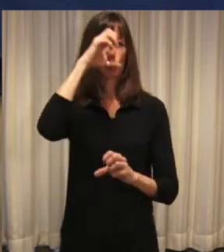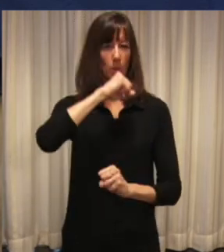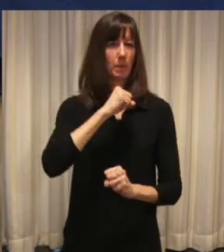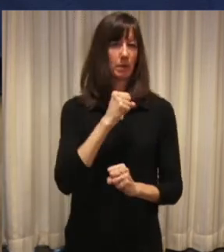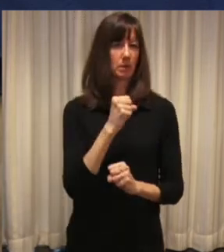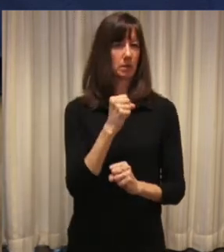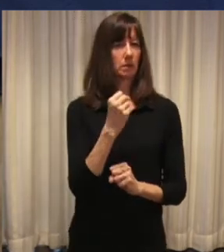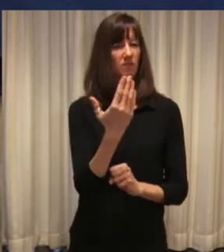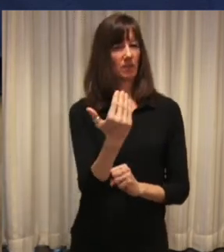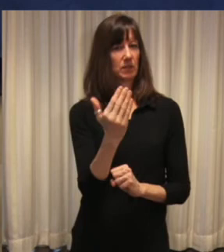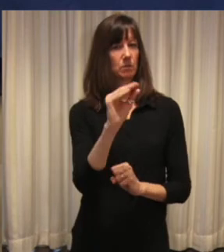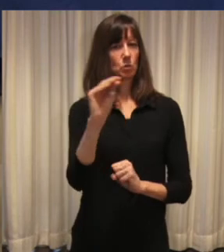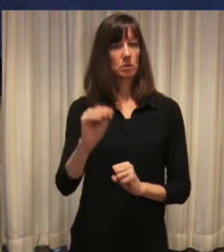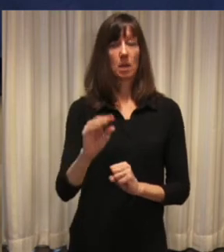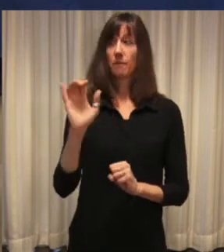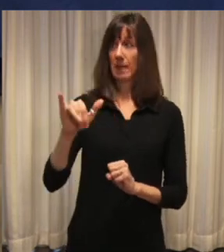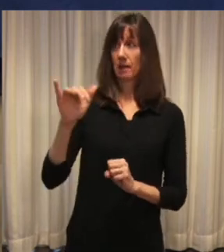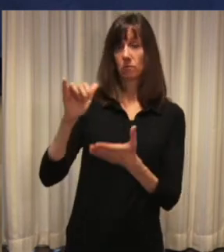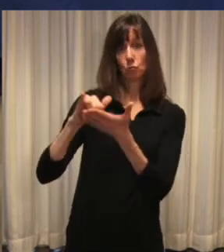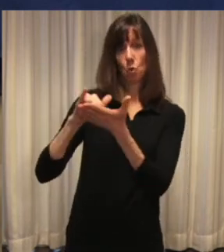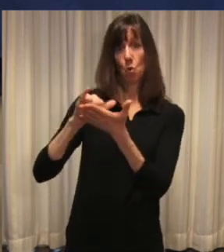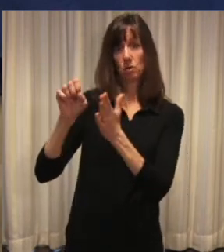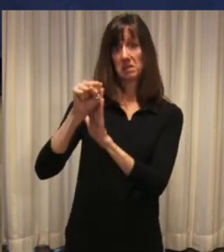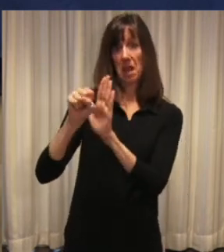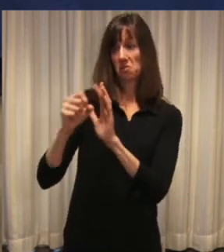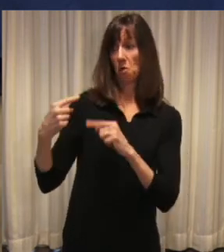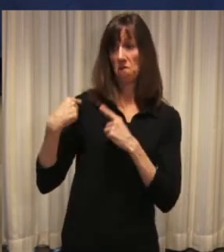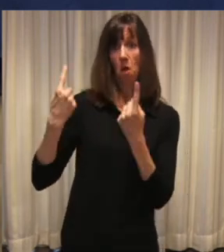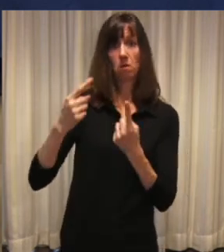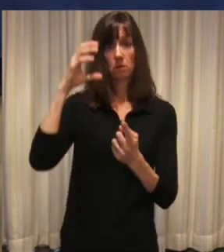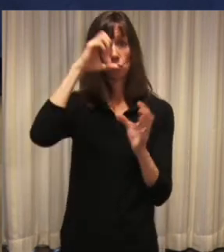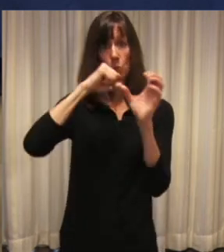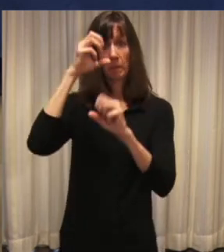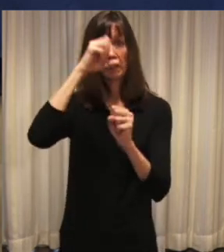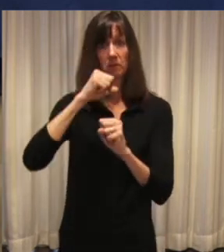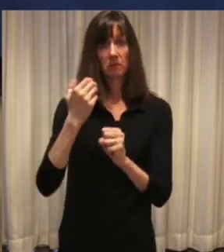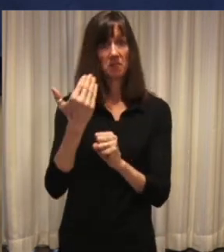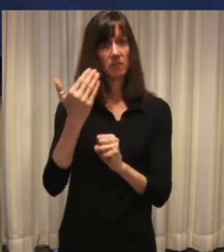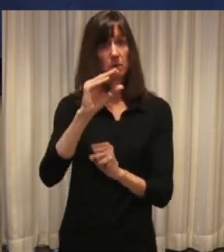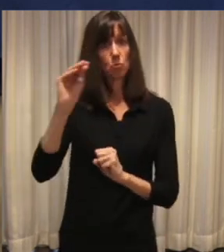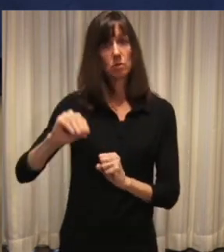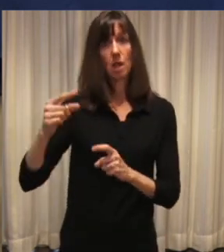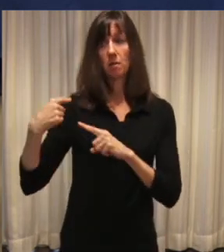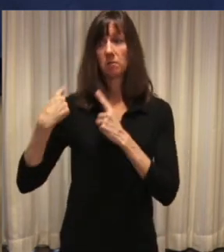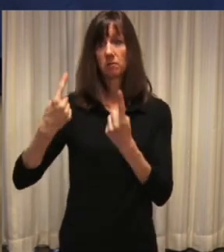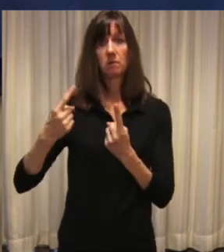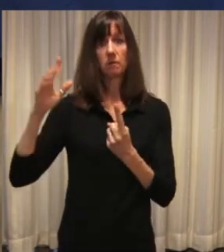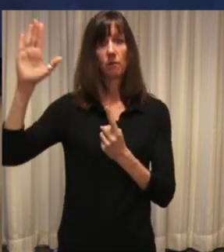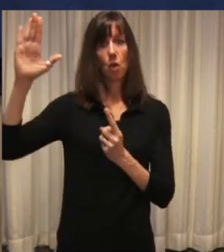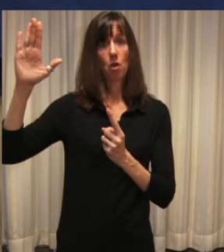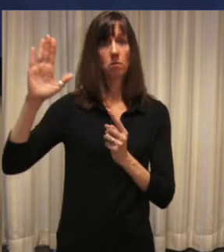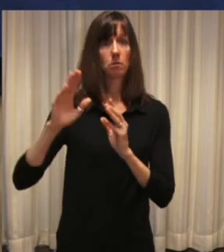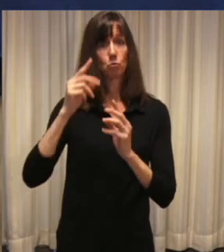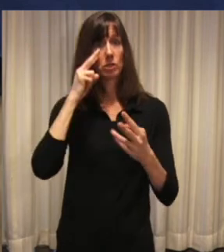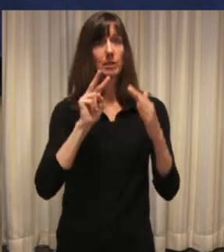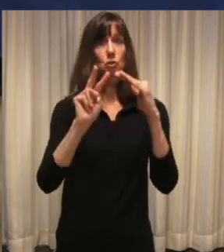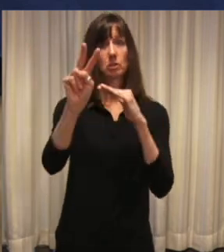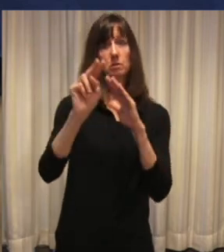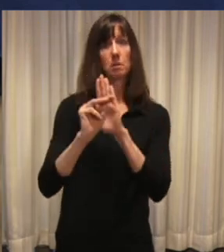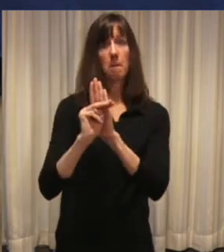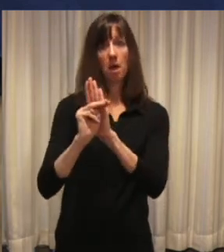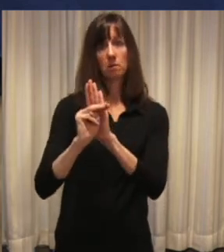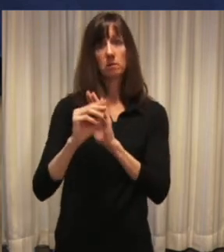what New York State has been assuming in all their models. And so again, that's a bit of, you know, those are our best